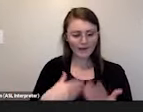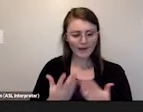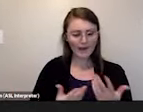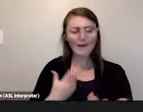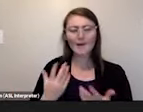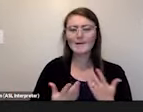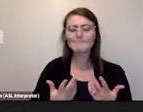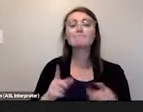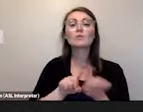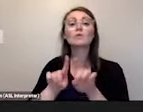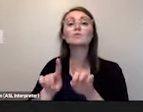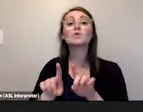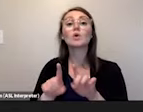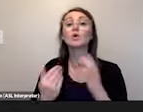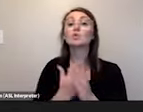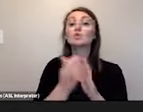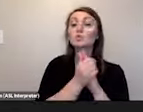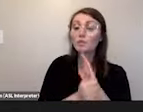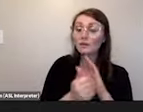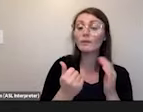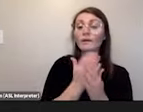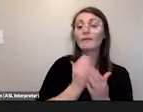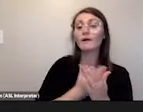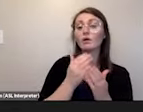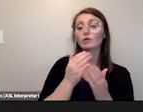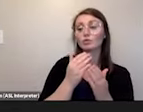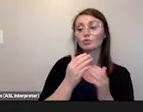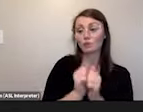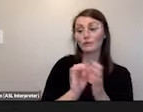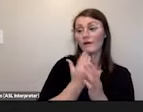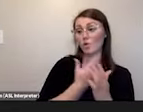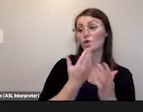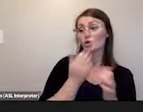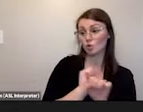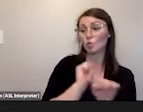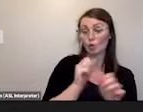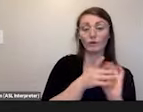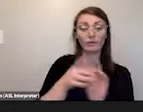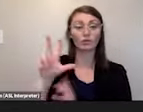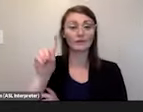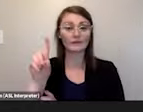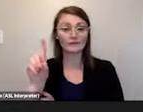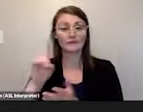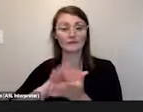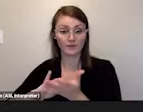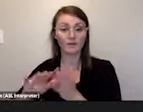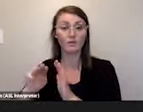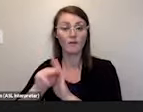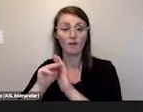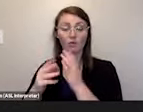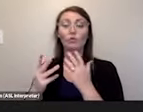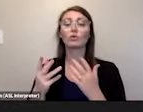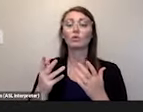still continuing with some of the work that we've been doing on some other 3D tactile models. So this